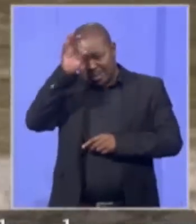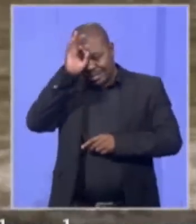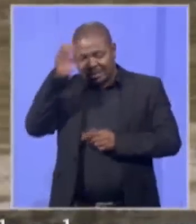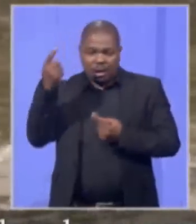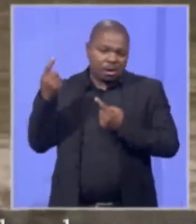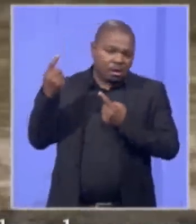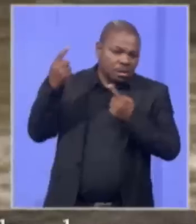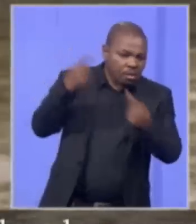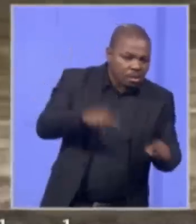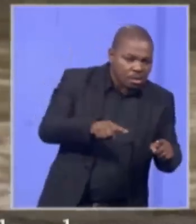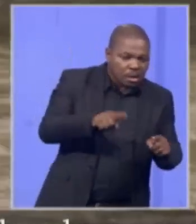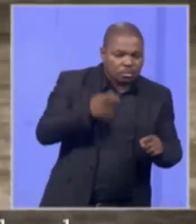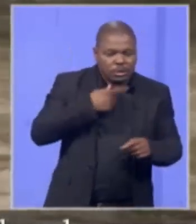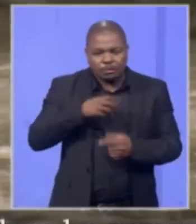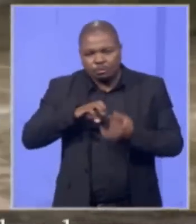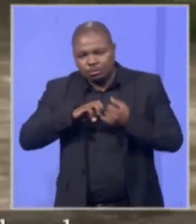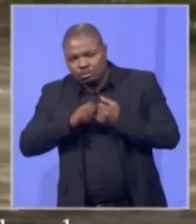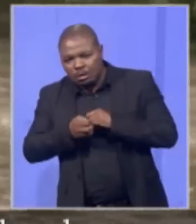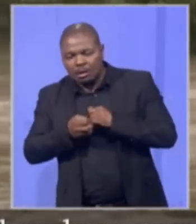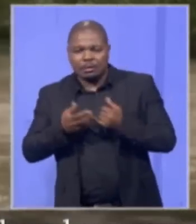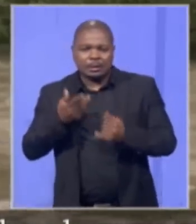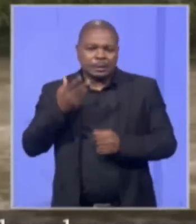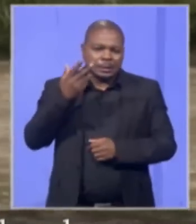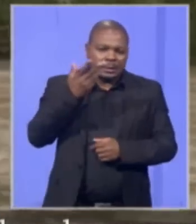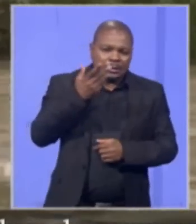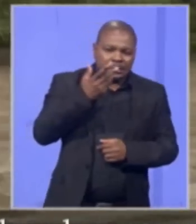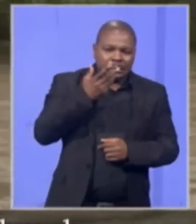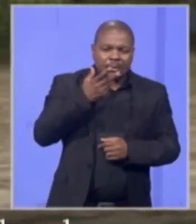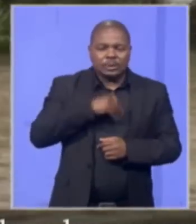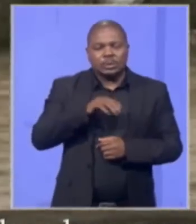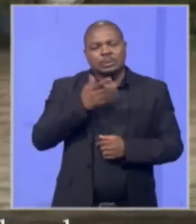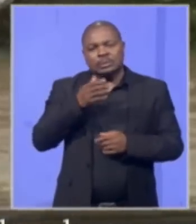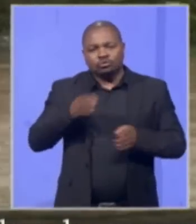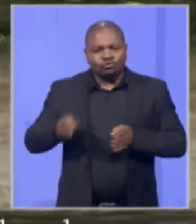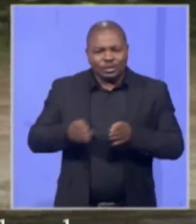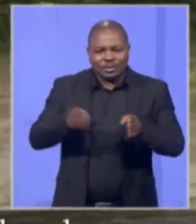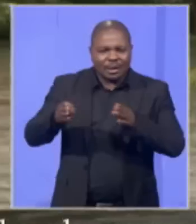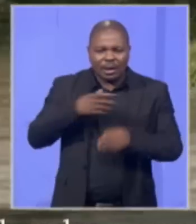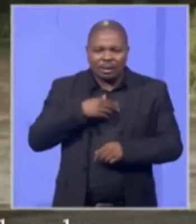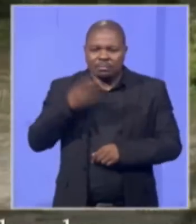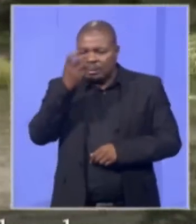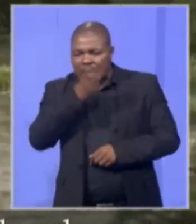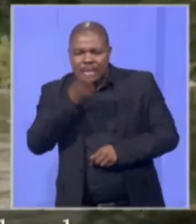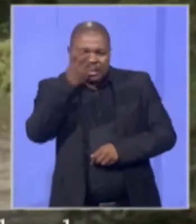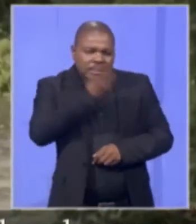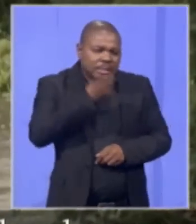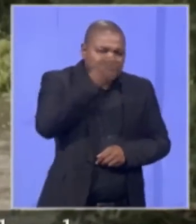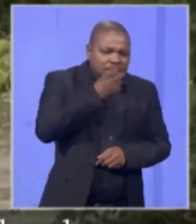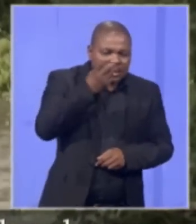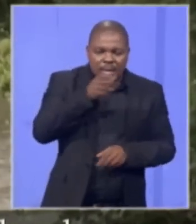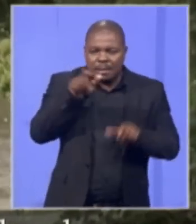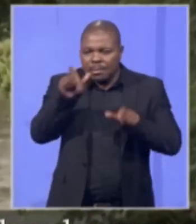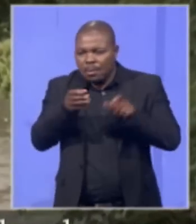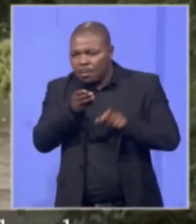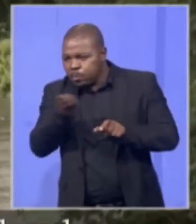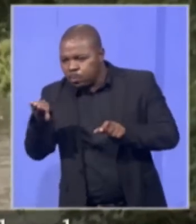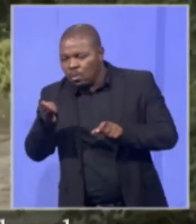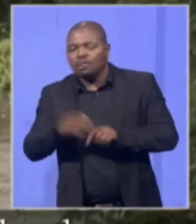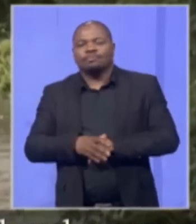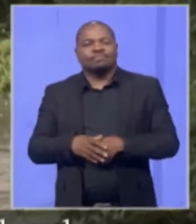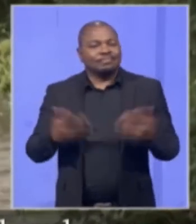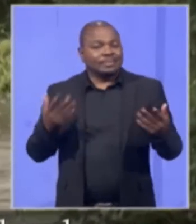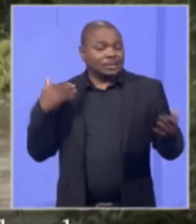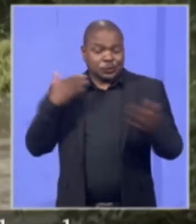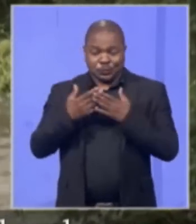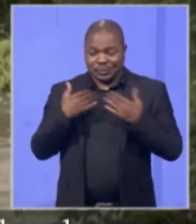side. We started to go by the Skoonsspruit, all down, all over, see if we can find anybody, see anybody.